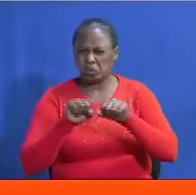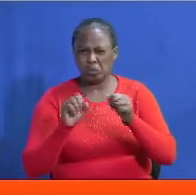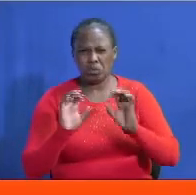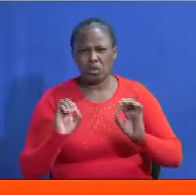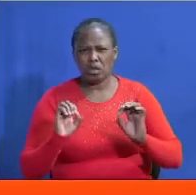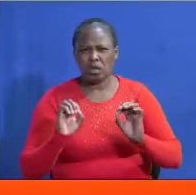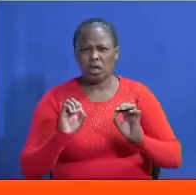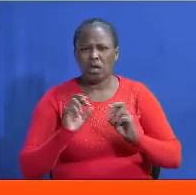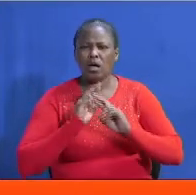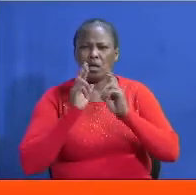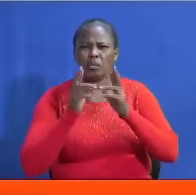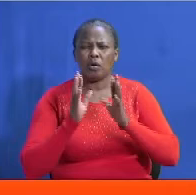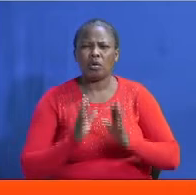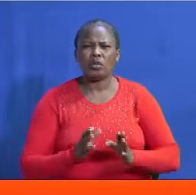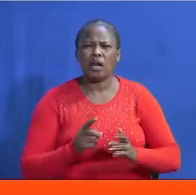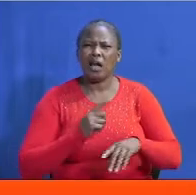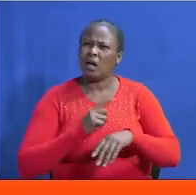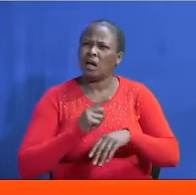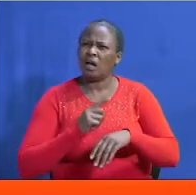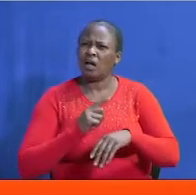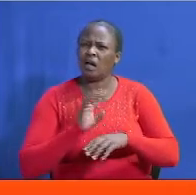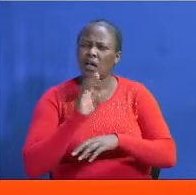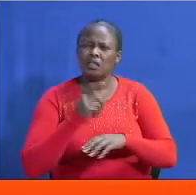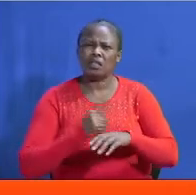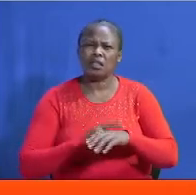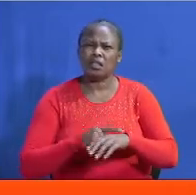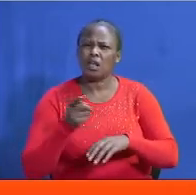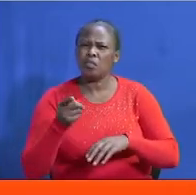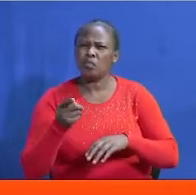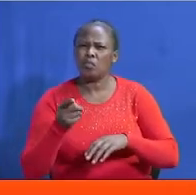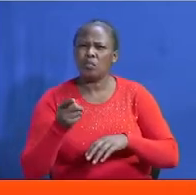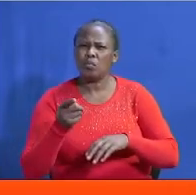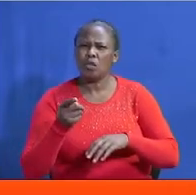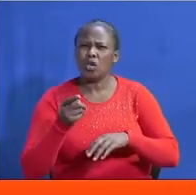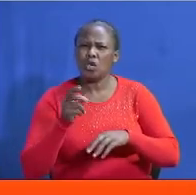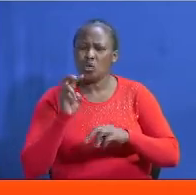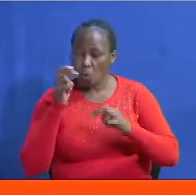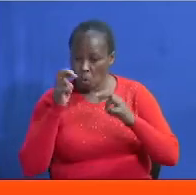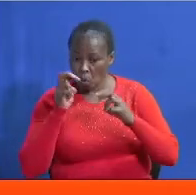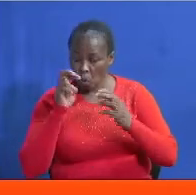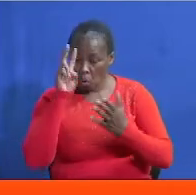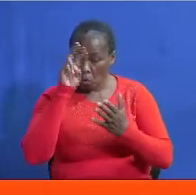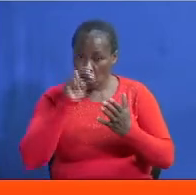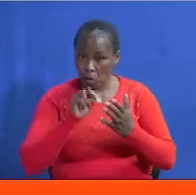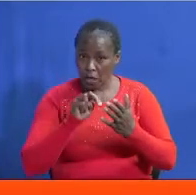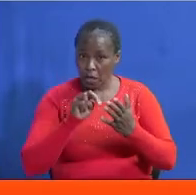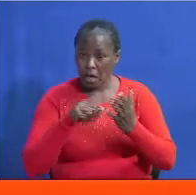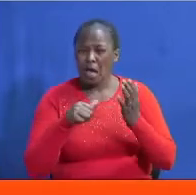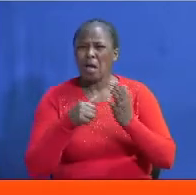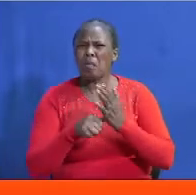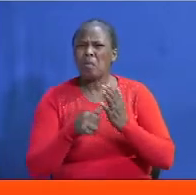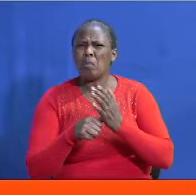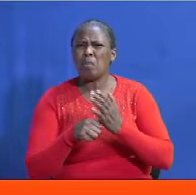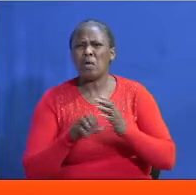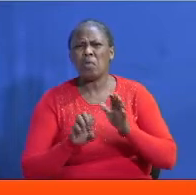you get to read about the blockchain technology, there are some of the problems that comes with this blockchain technology. Mm-hmm.